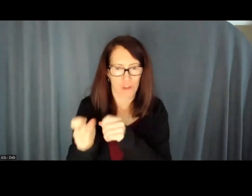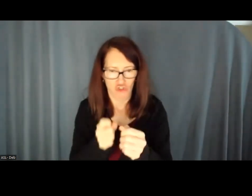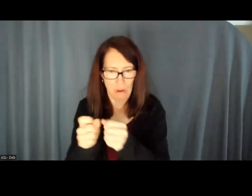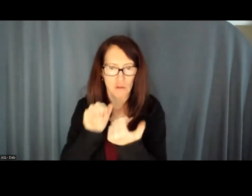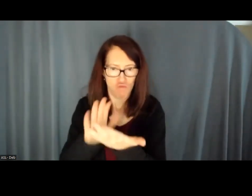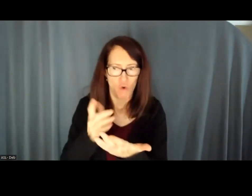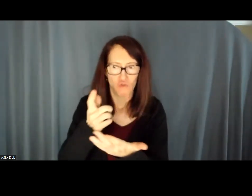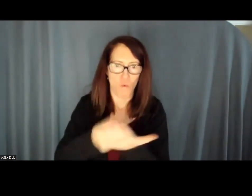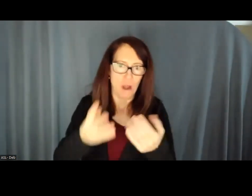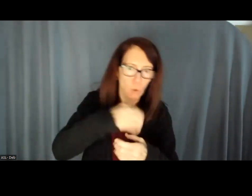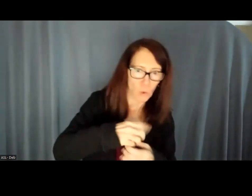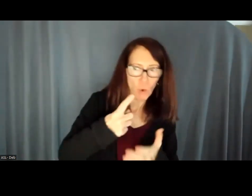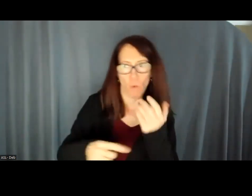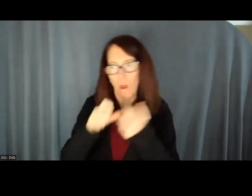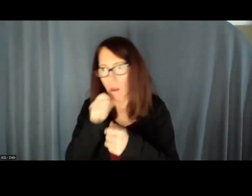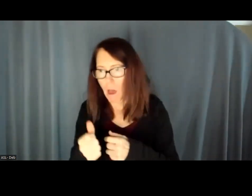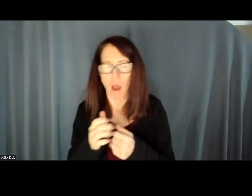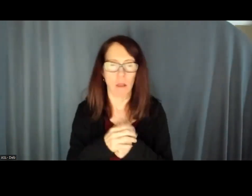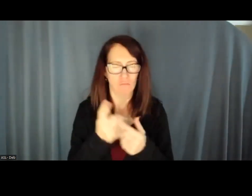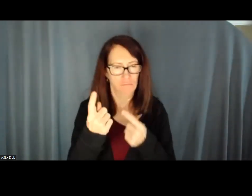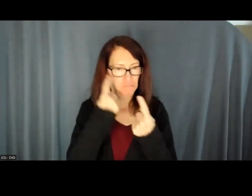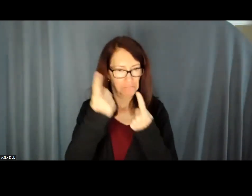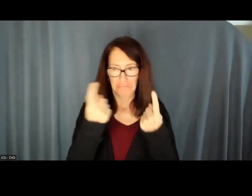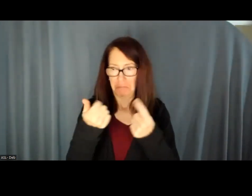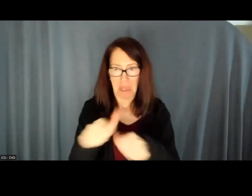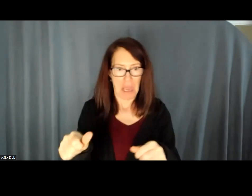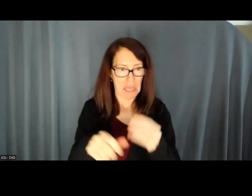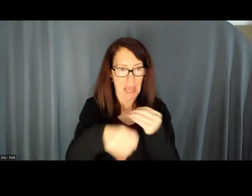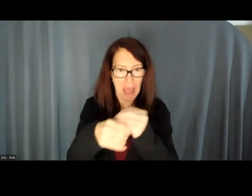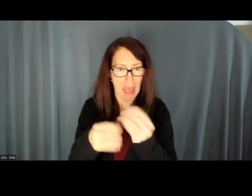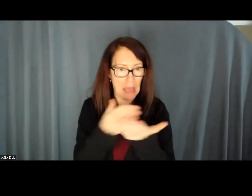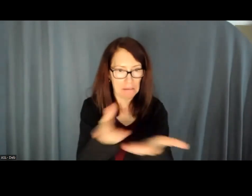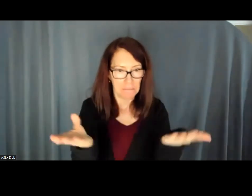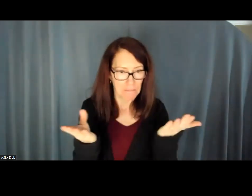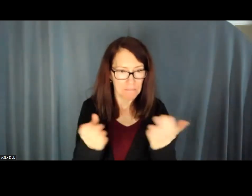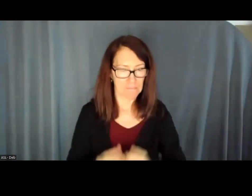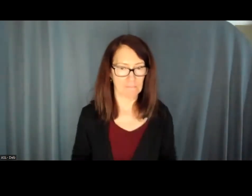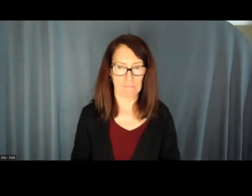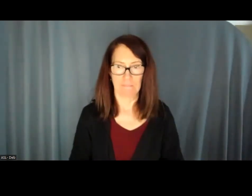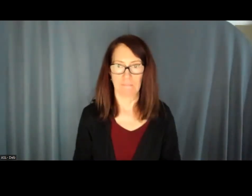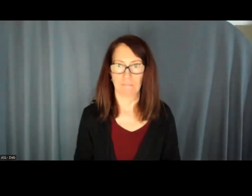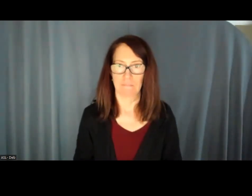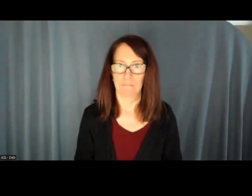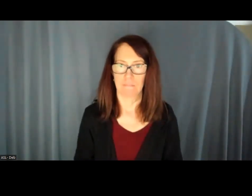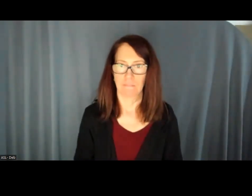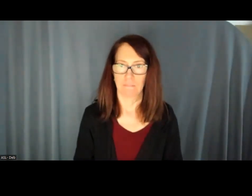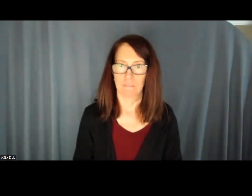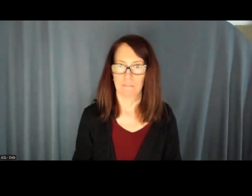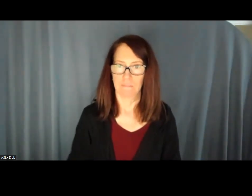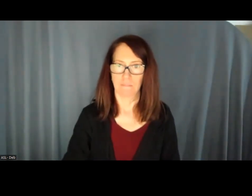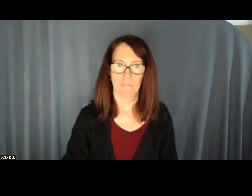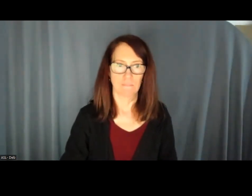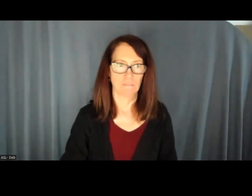We have a hand raised. Khrushchev, so I believe,